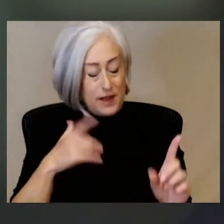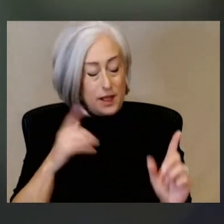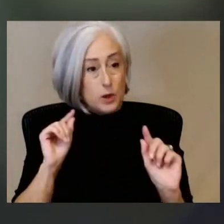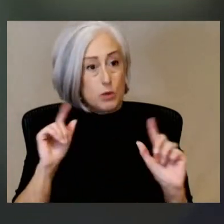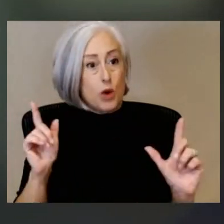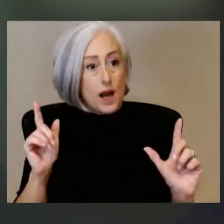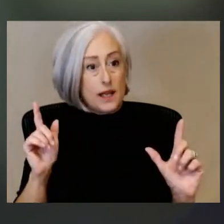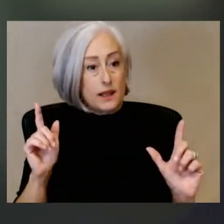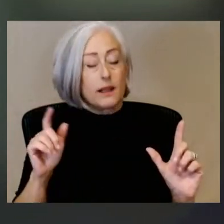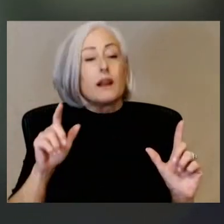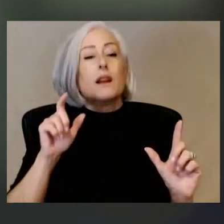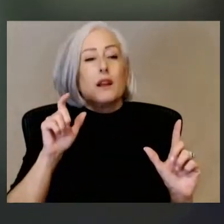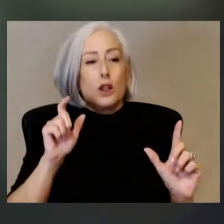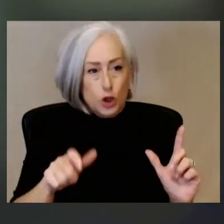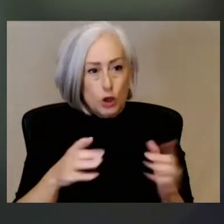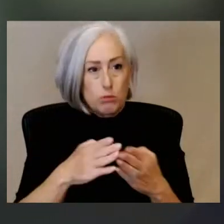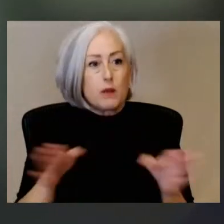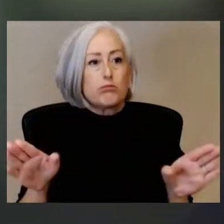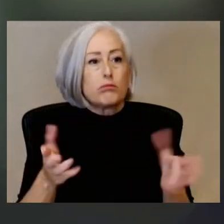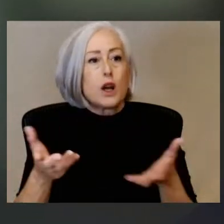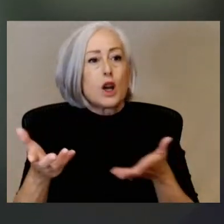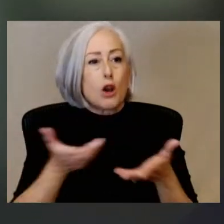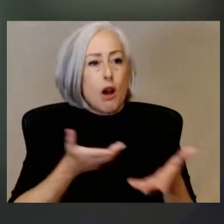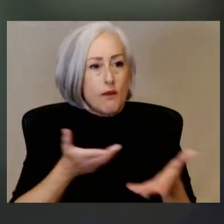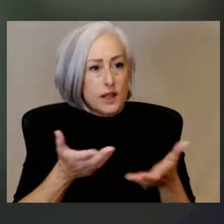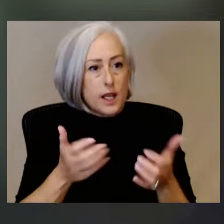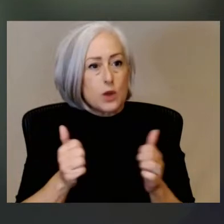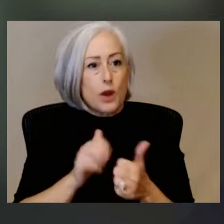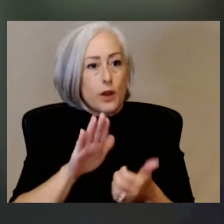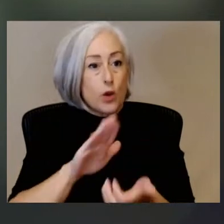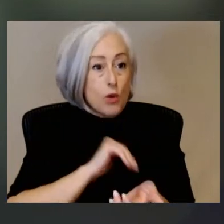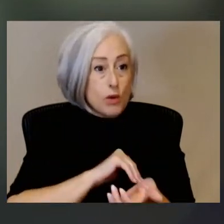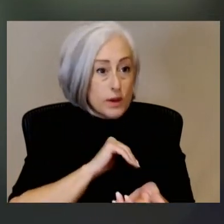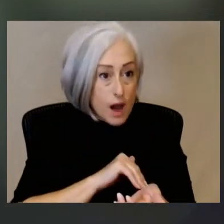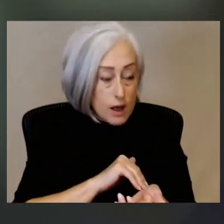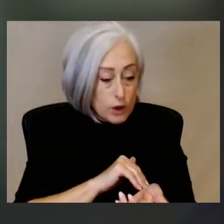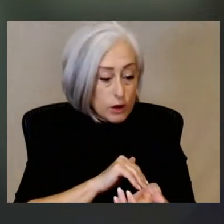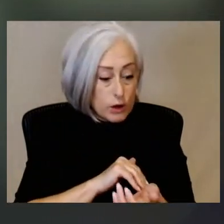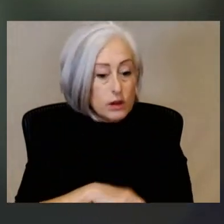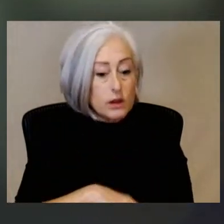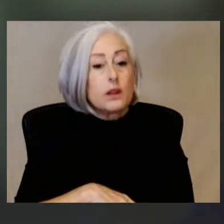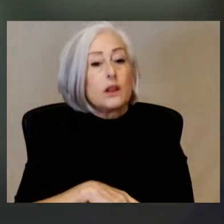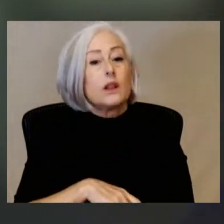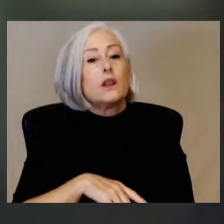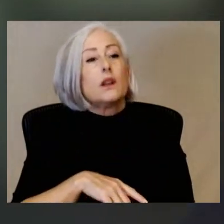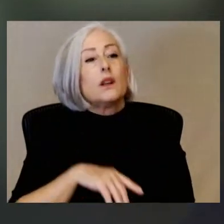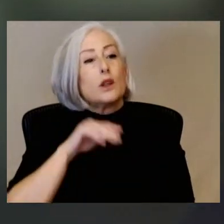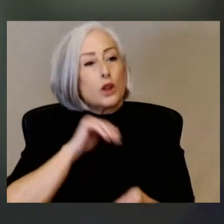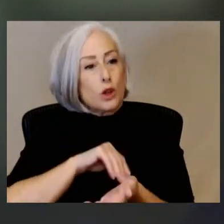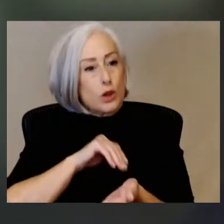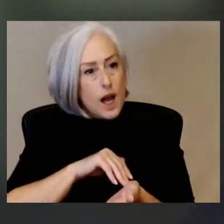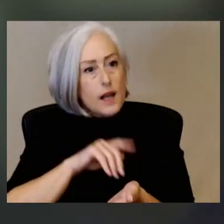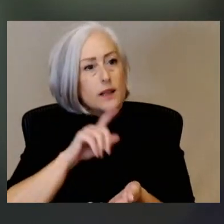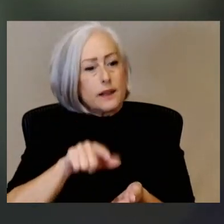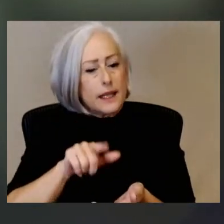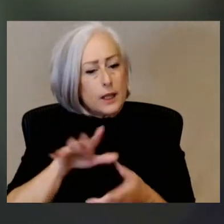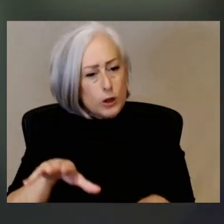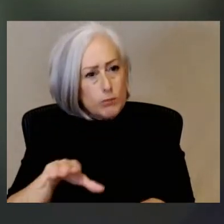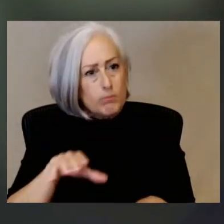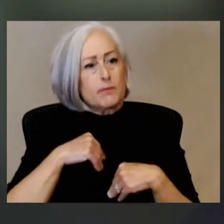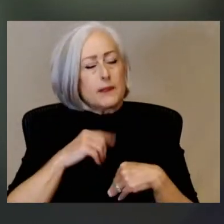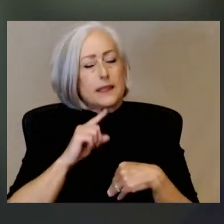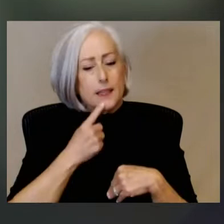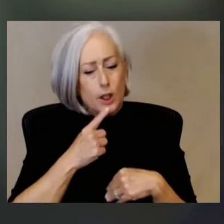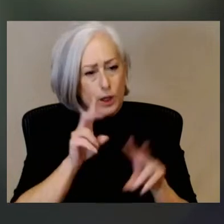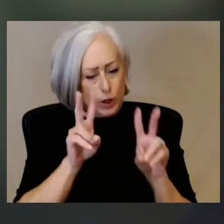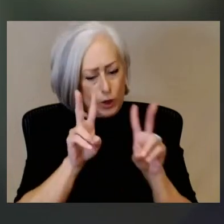open conversation with your provider, and your provider needs to take that seriously and examine all the potential variables